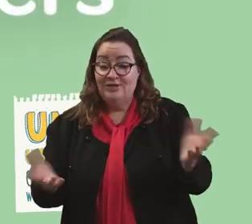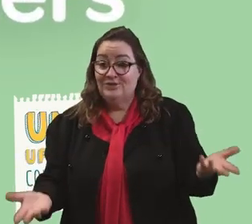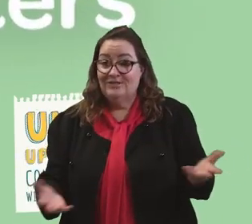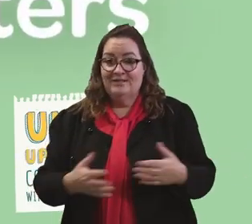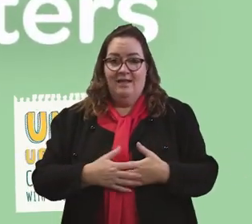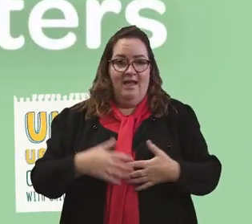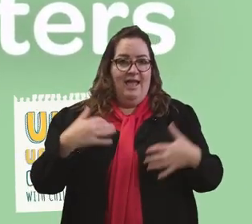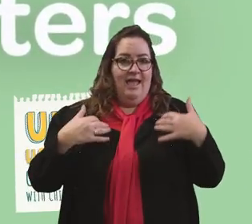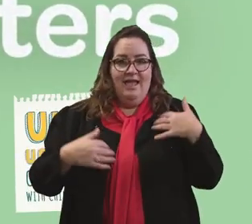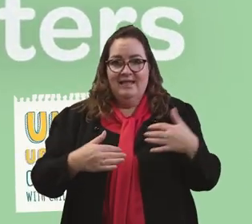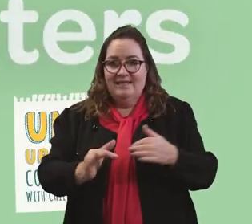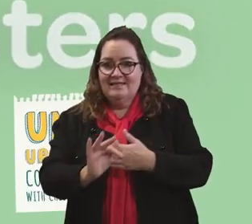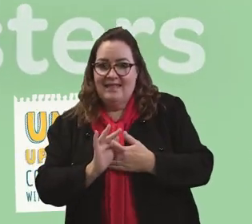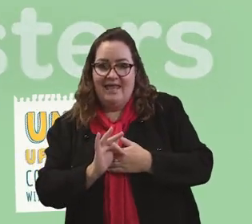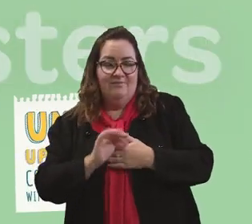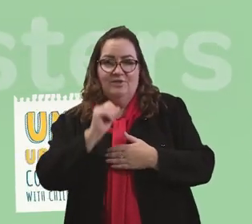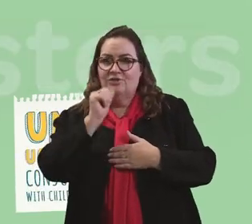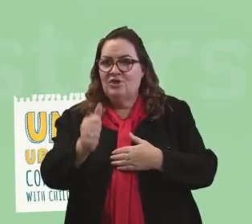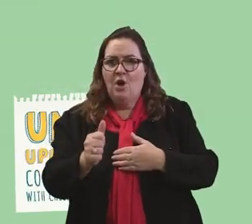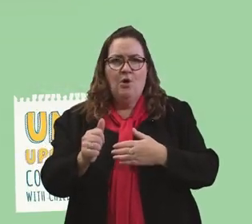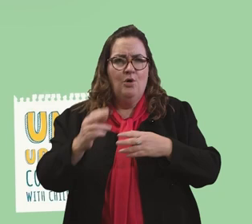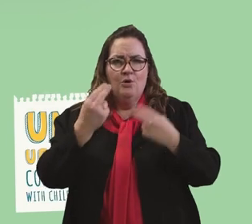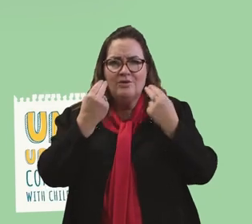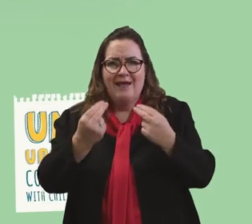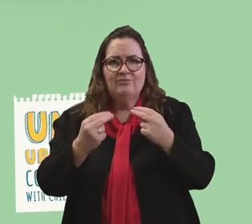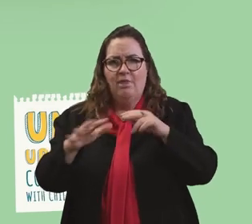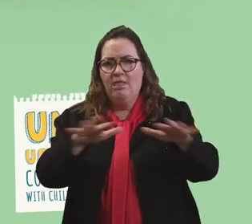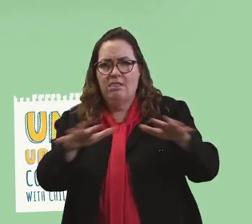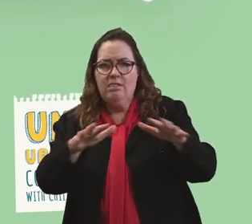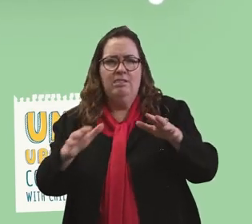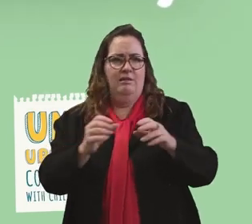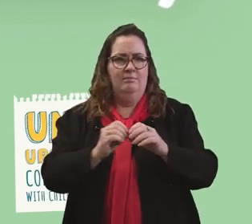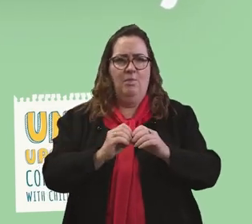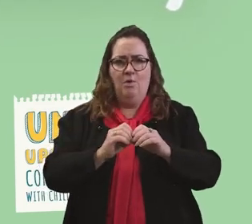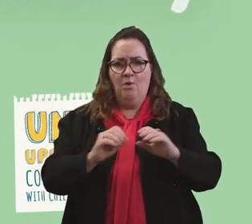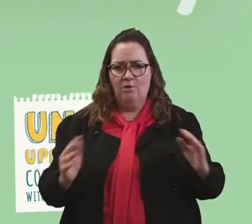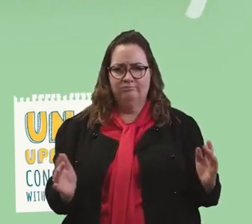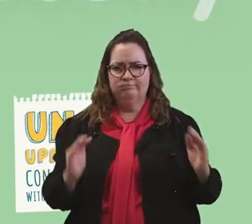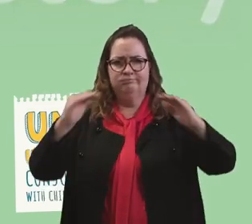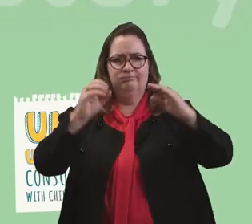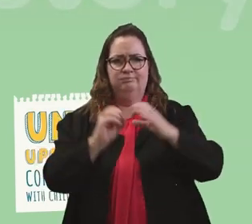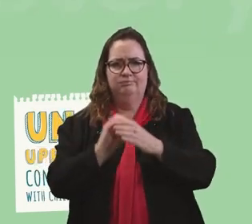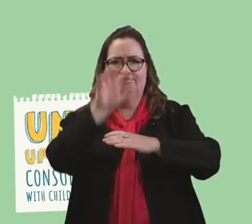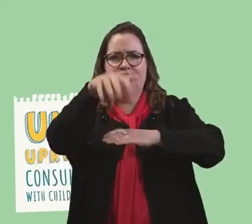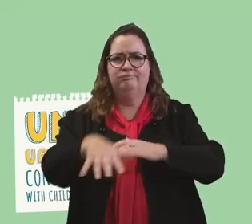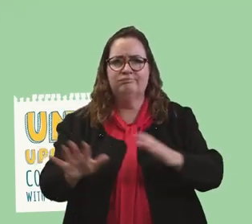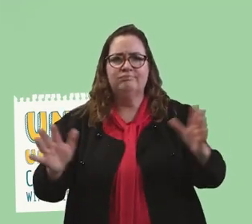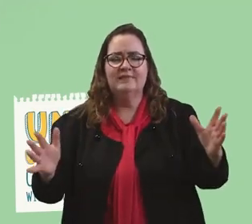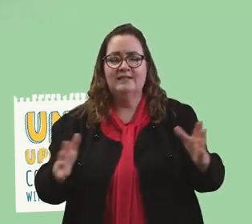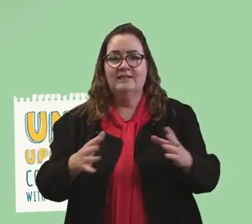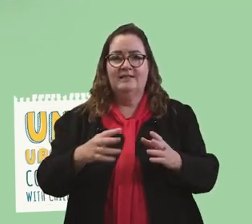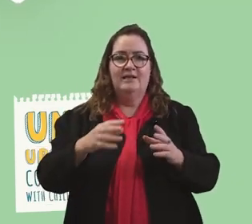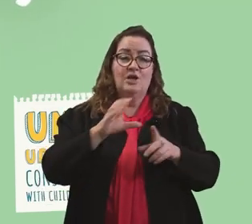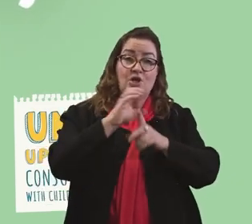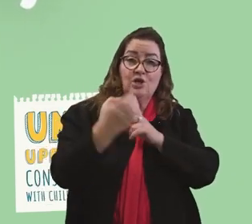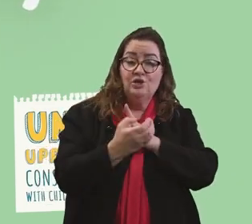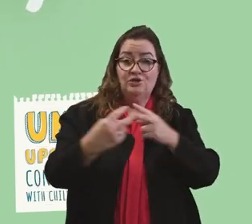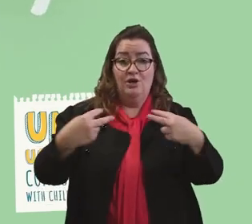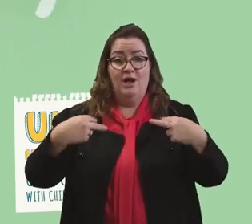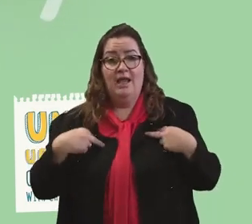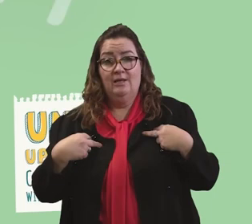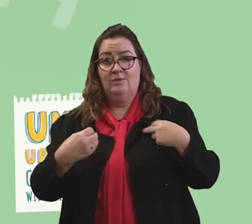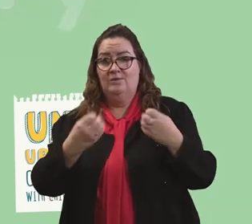Exciting that's known after disaster. Culture, language, music and history. Beauty of the country.